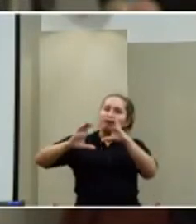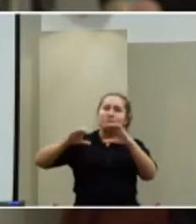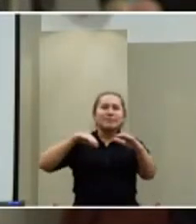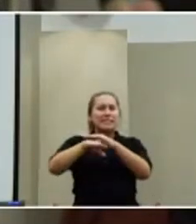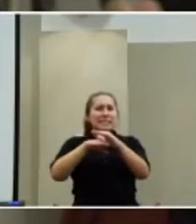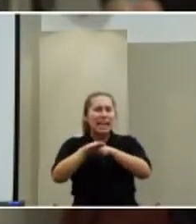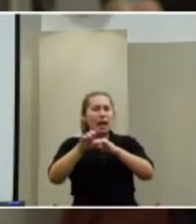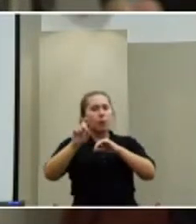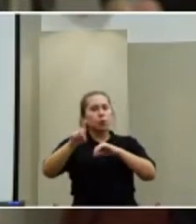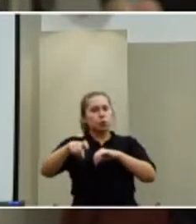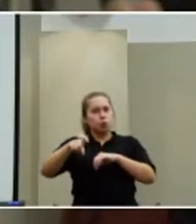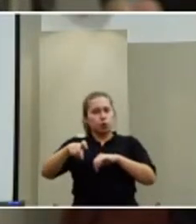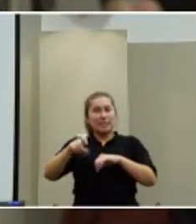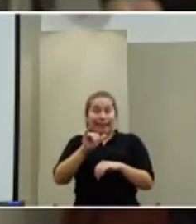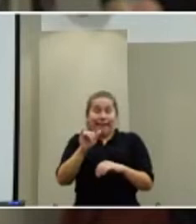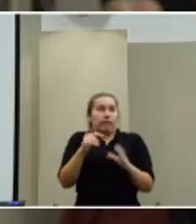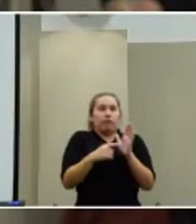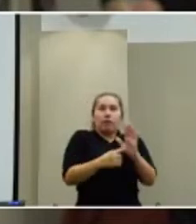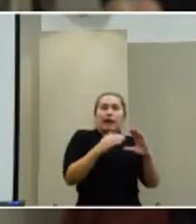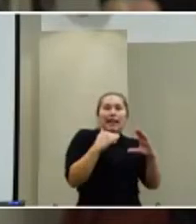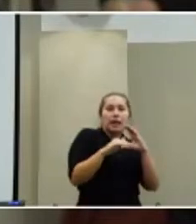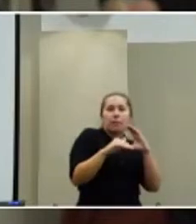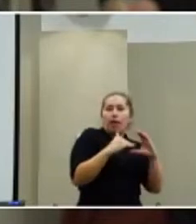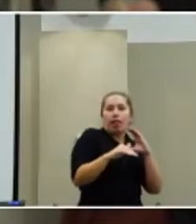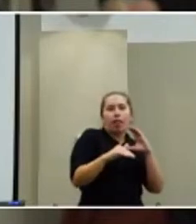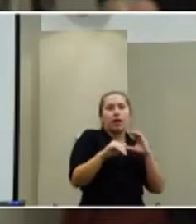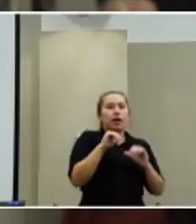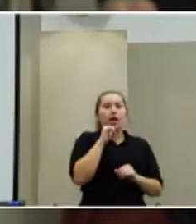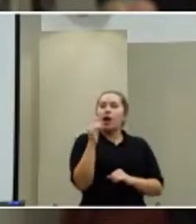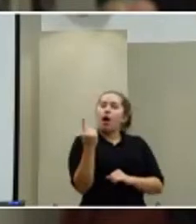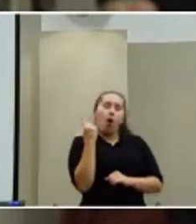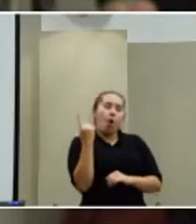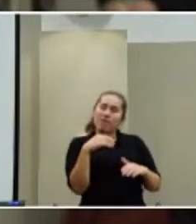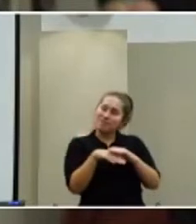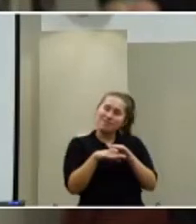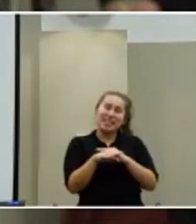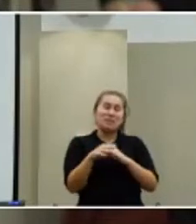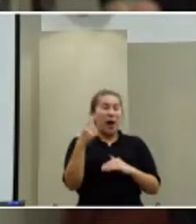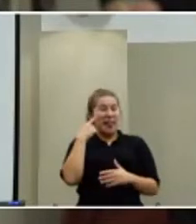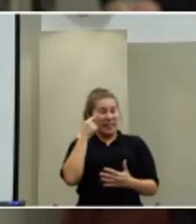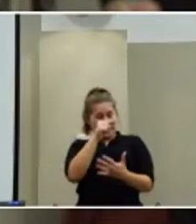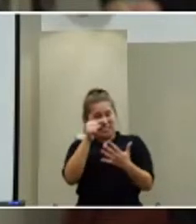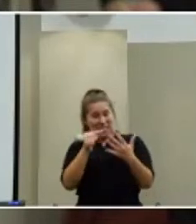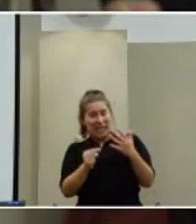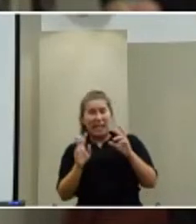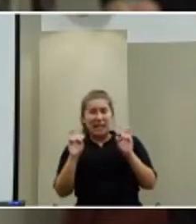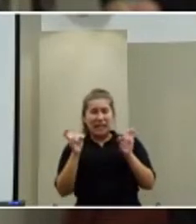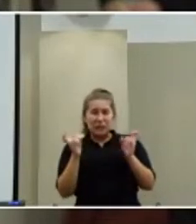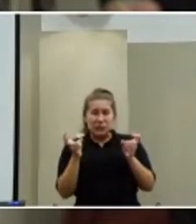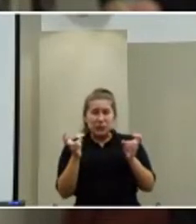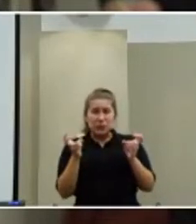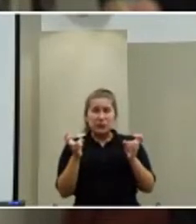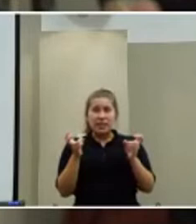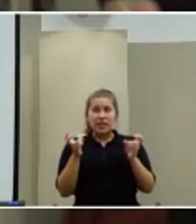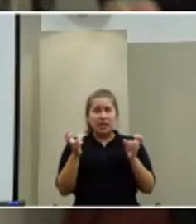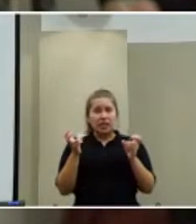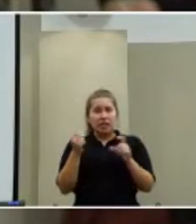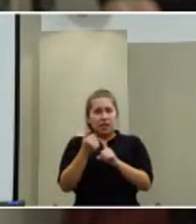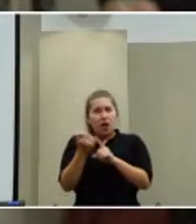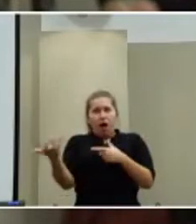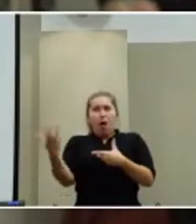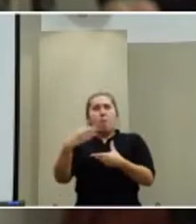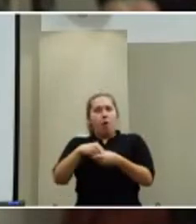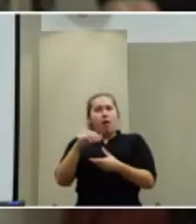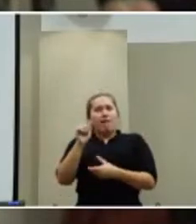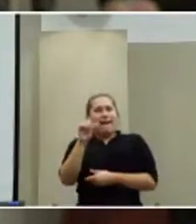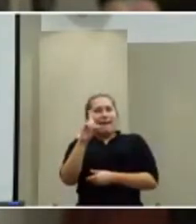format like an email, it does not always exist. And I think these are issues that are maybe a part of the